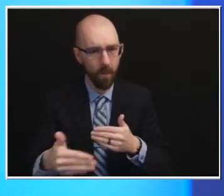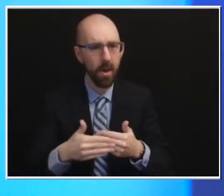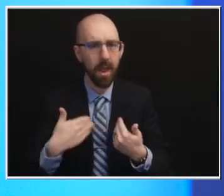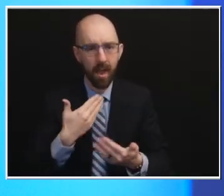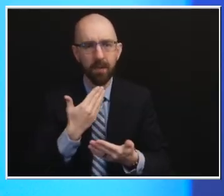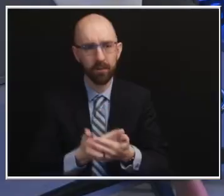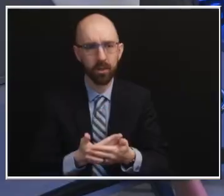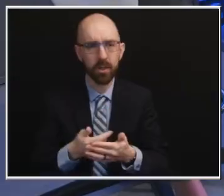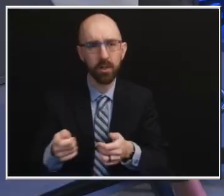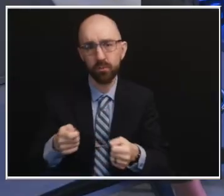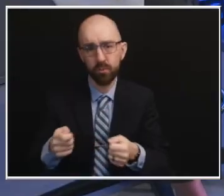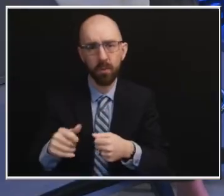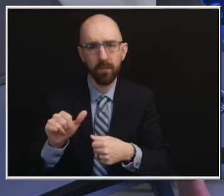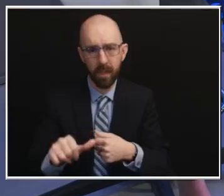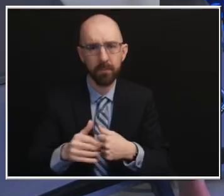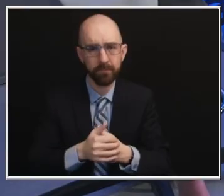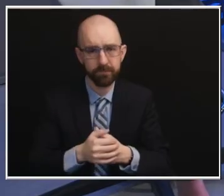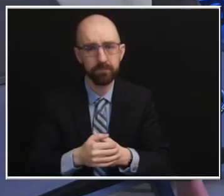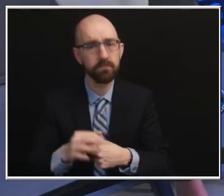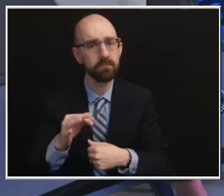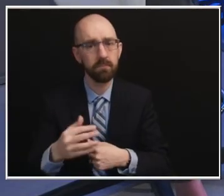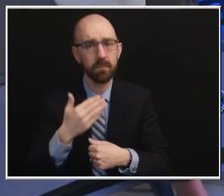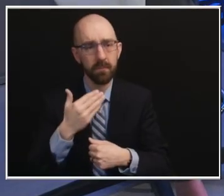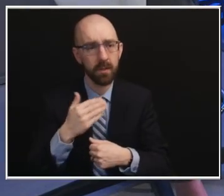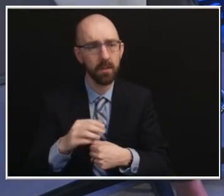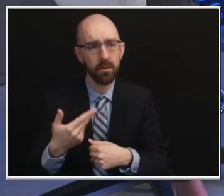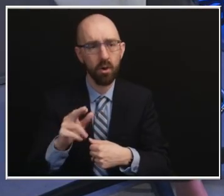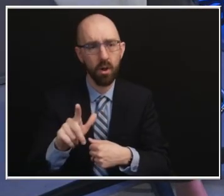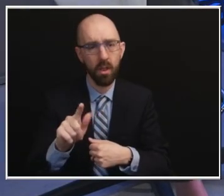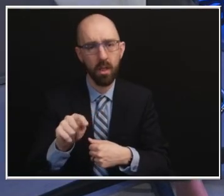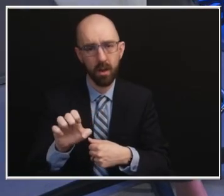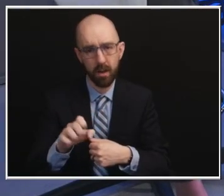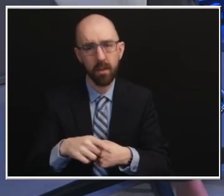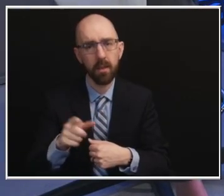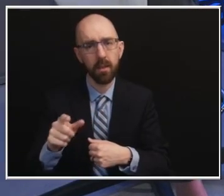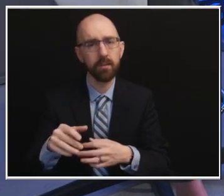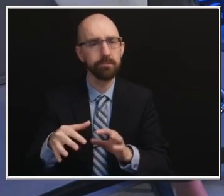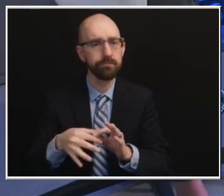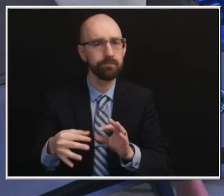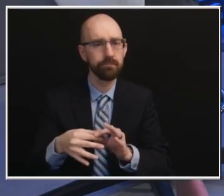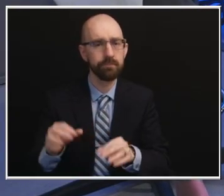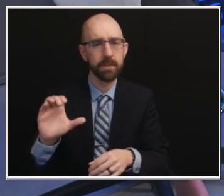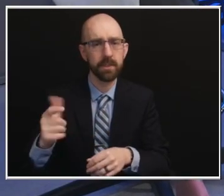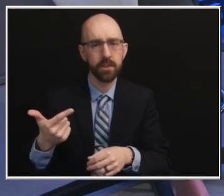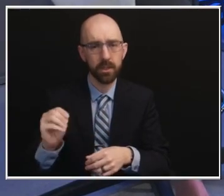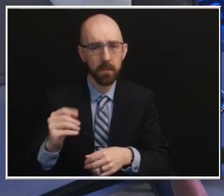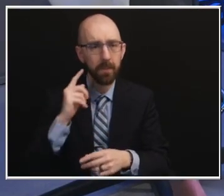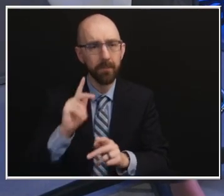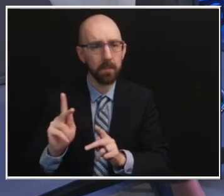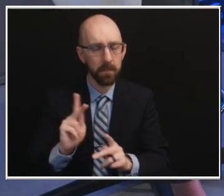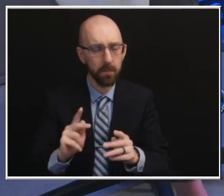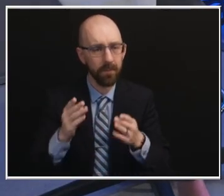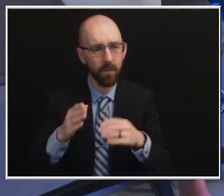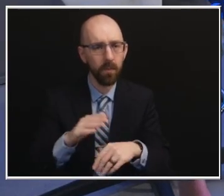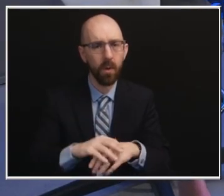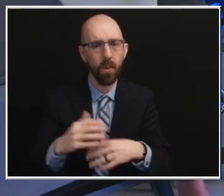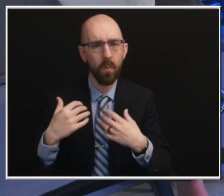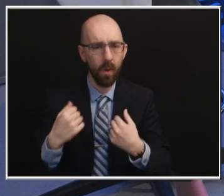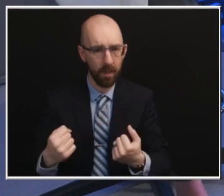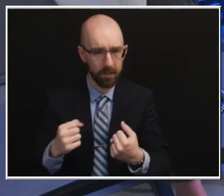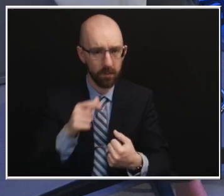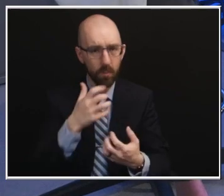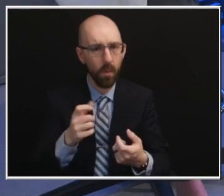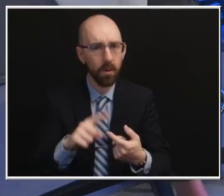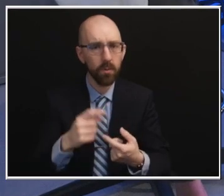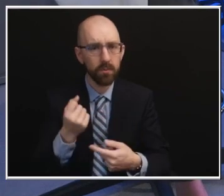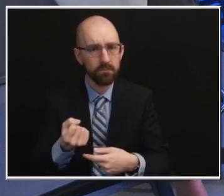control. Great, thanks. Charlotte, the Lingo CGM is for people focused on wellness who want to understand how